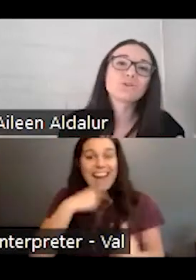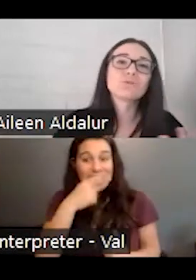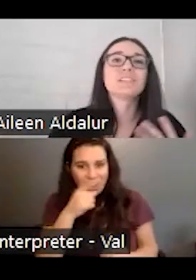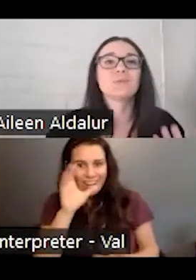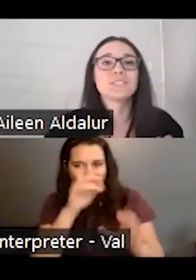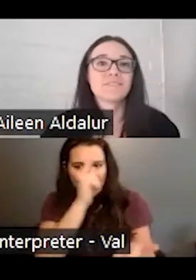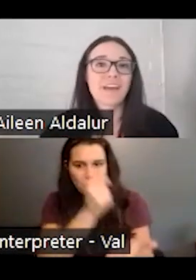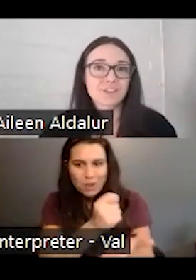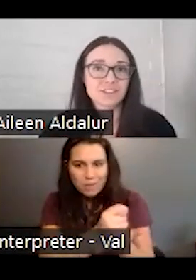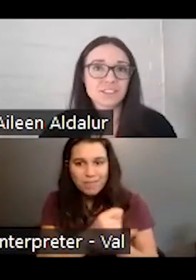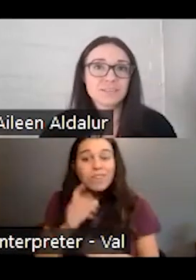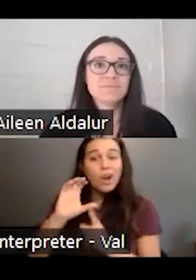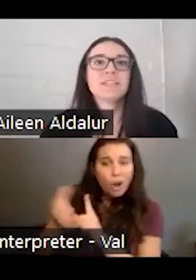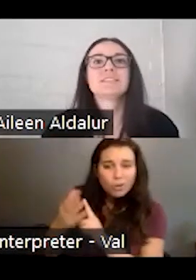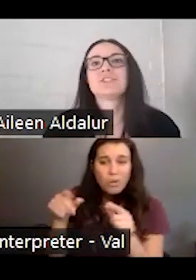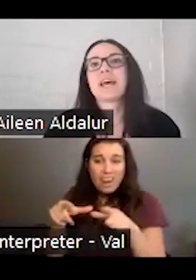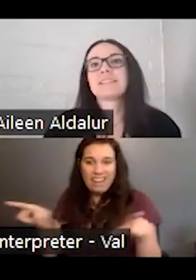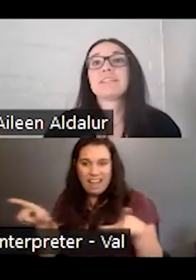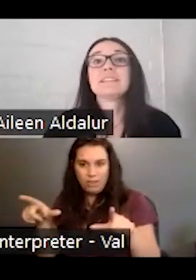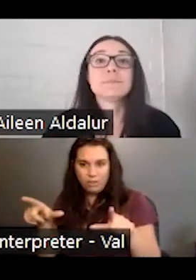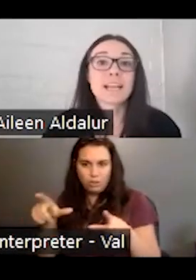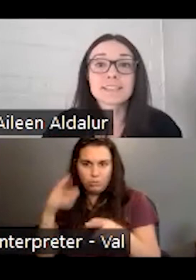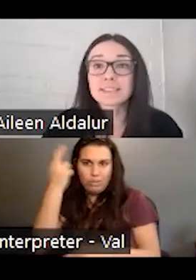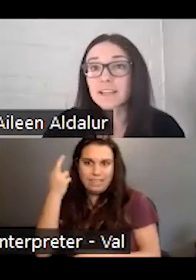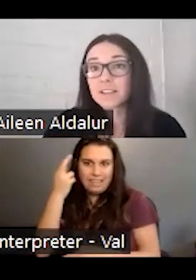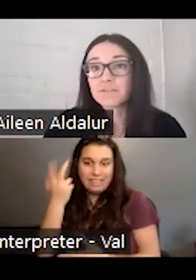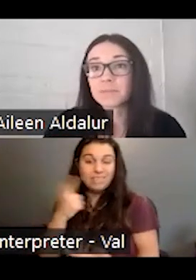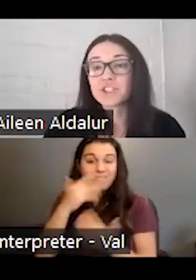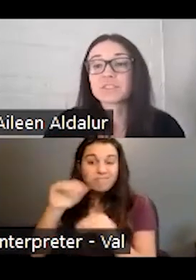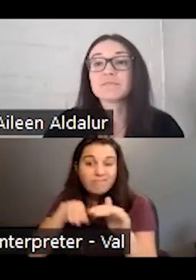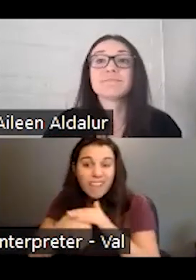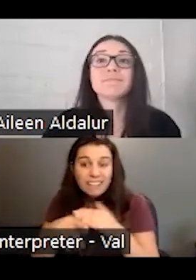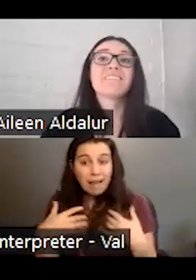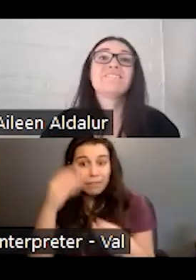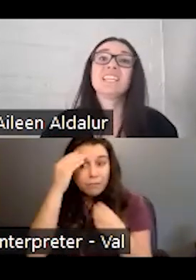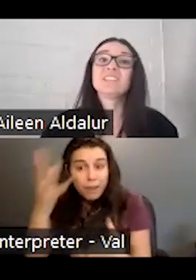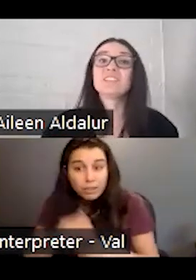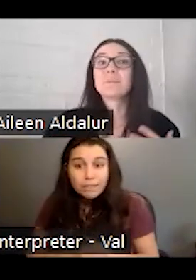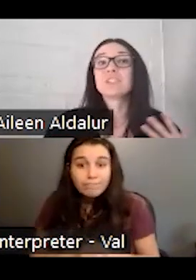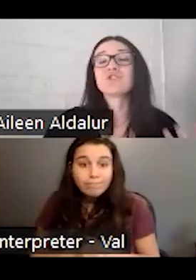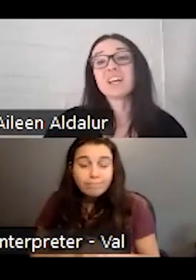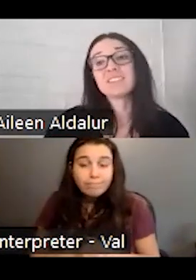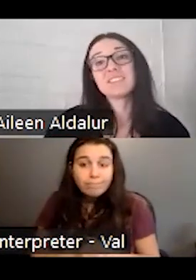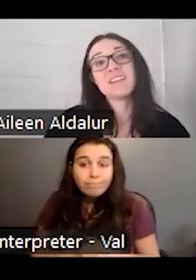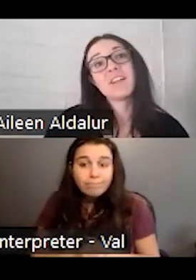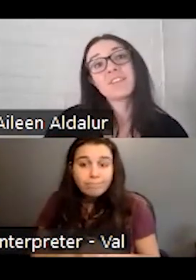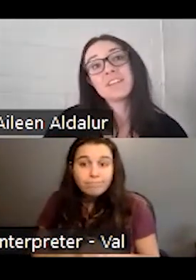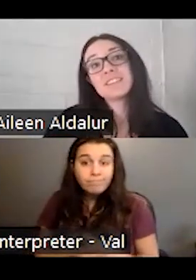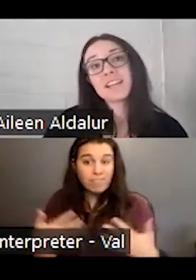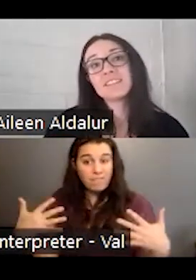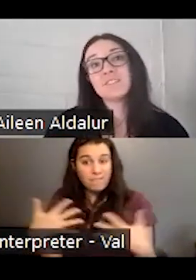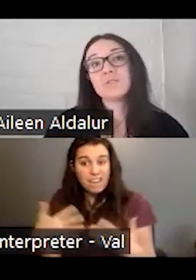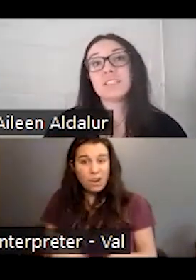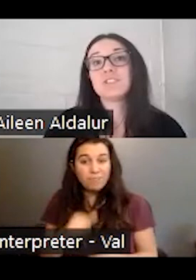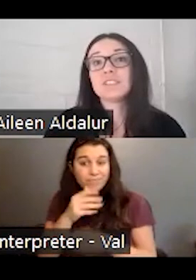several cultural and linguistic factors, such as having limited access to health information, fear and mistrust in